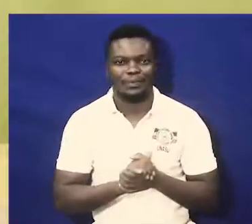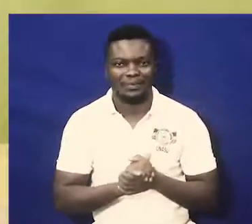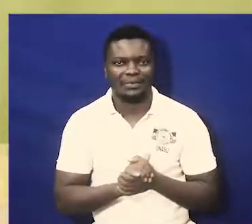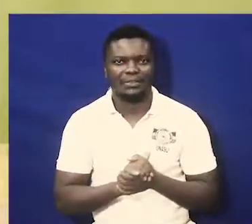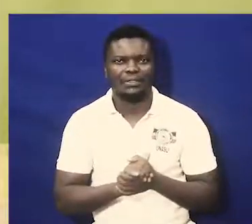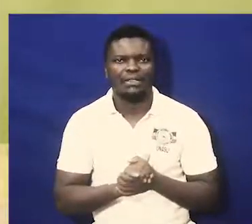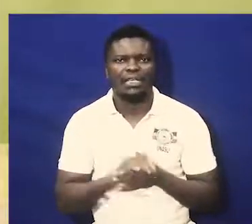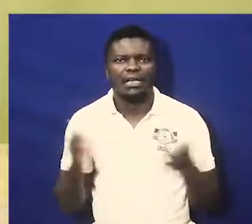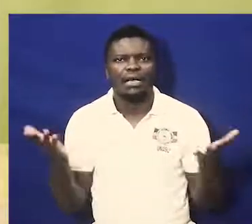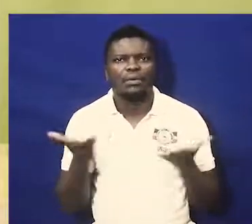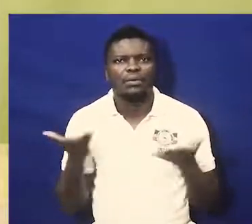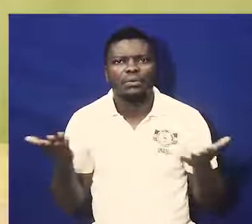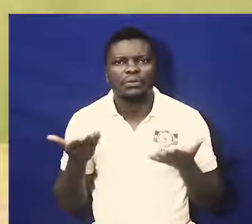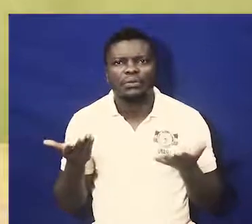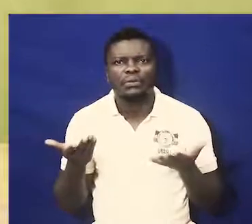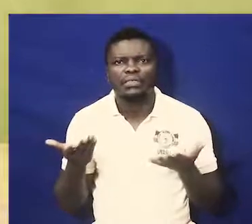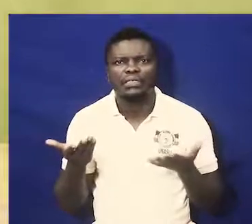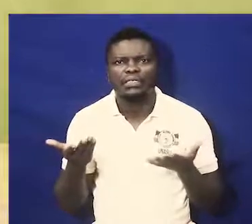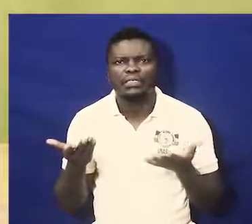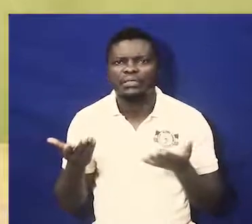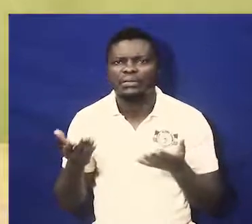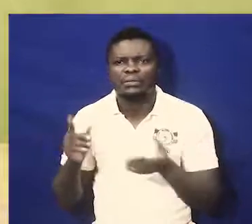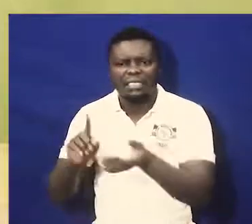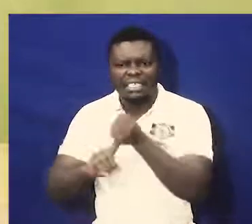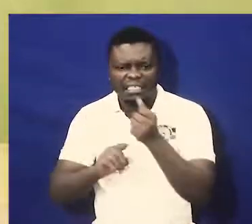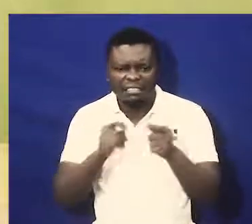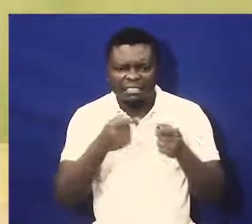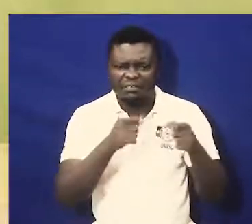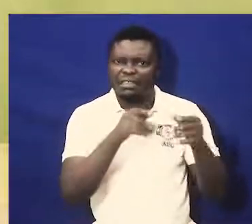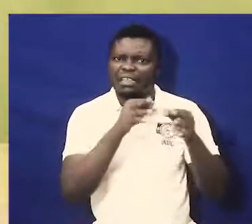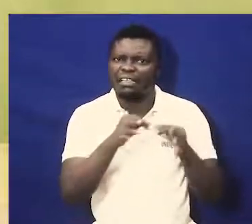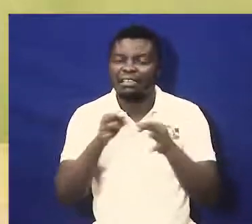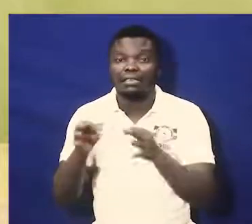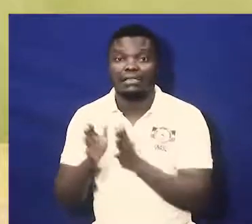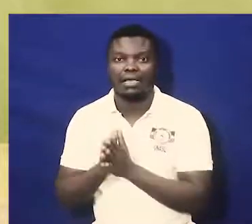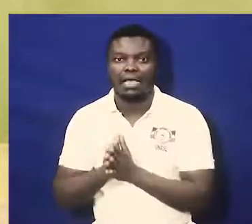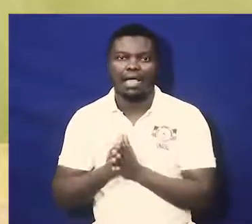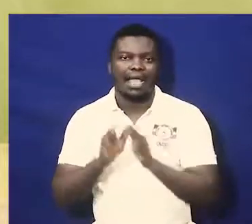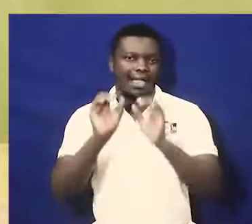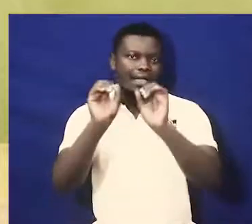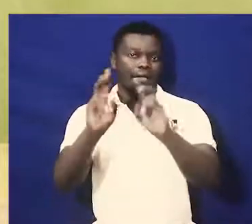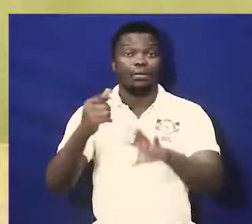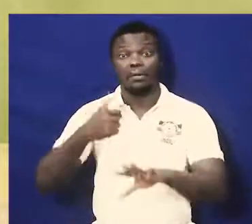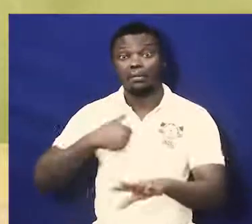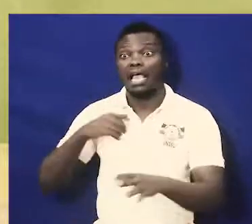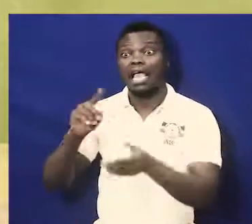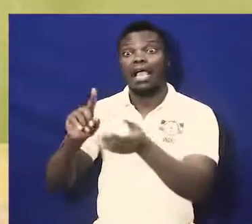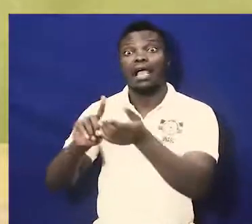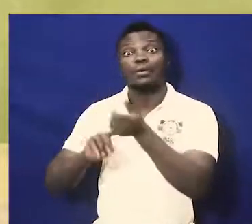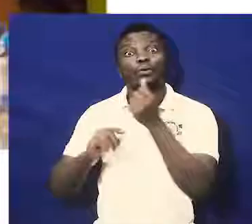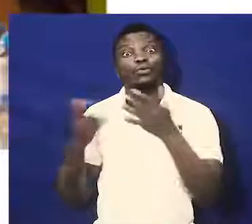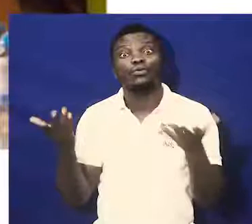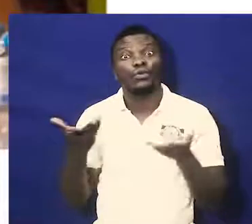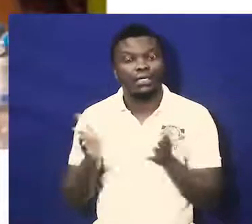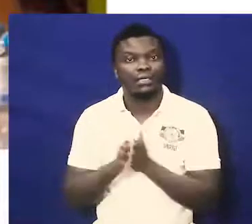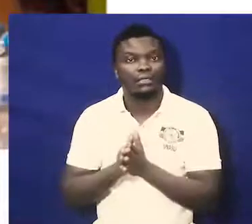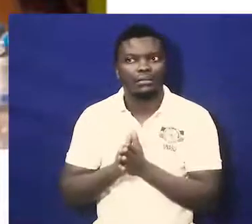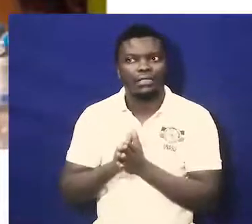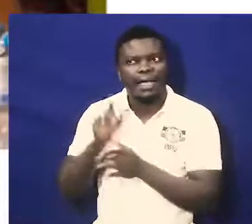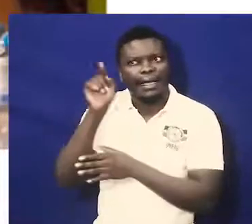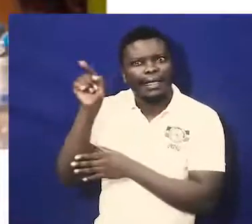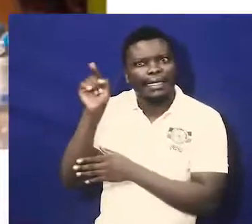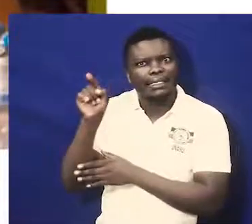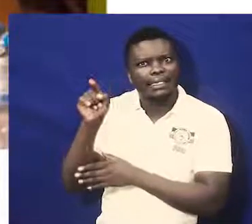But where do we get these items from? For my case, I get my items from